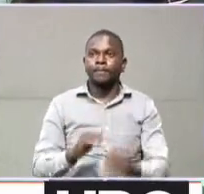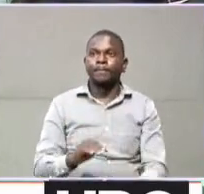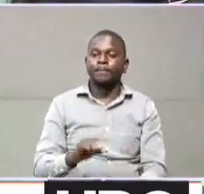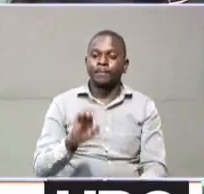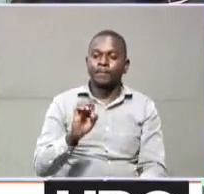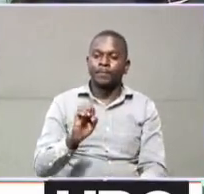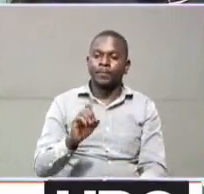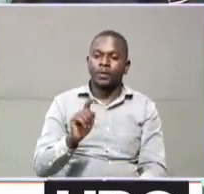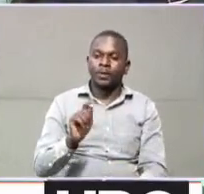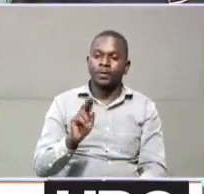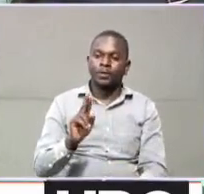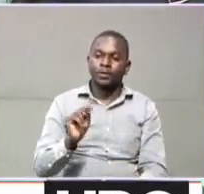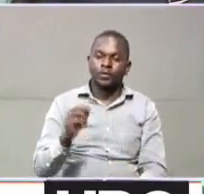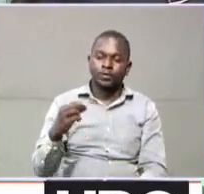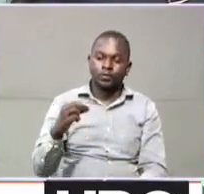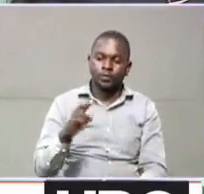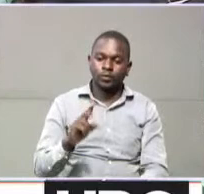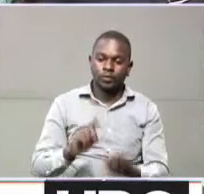name